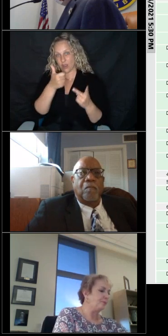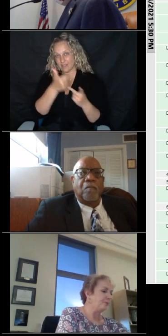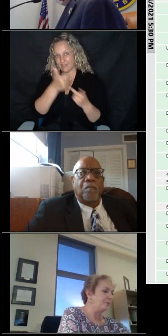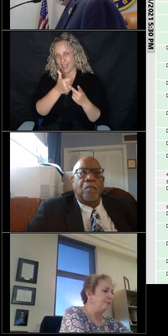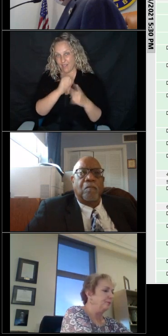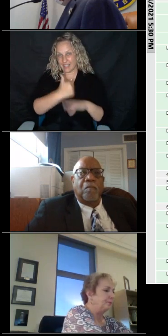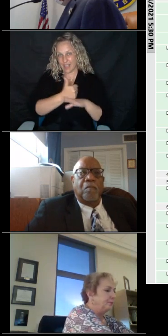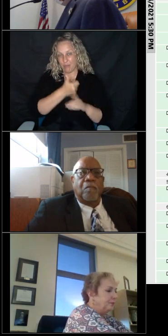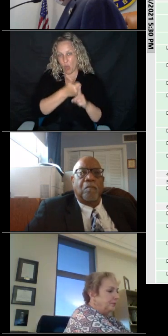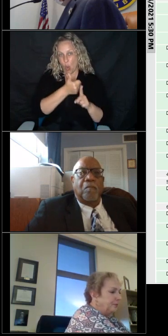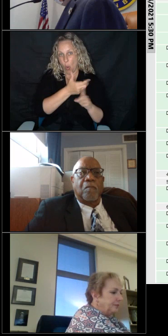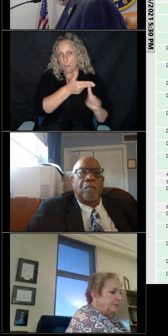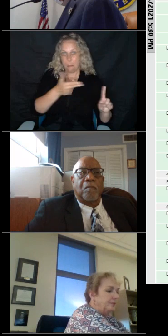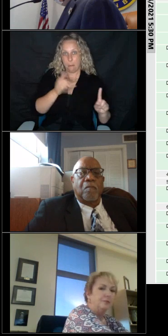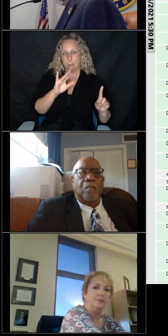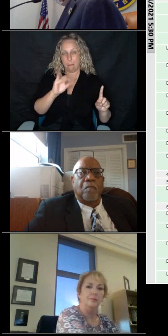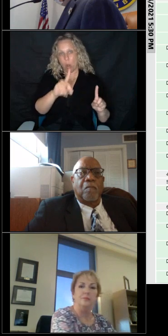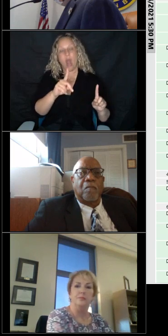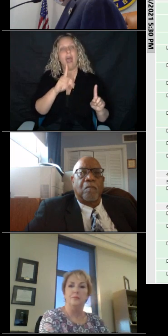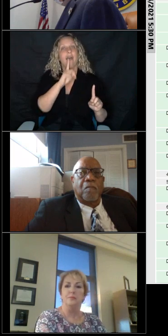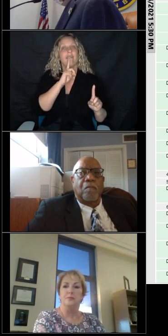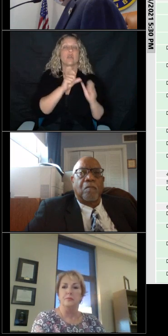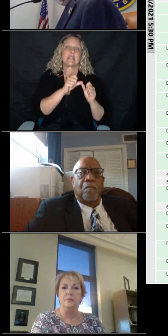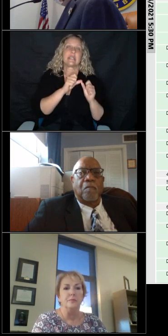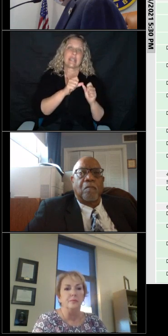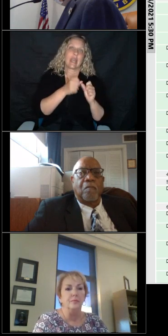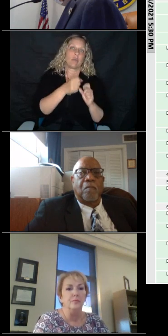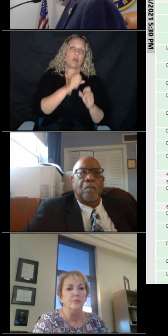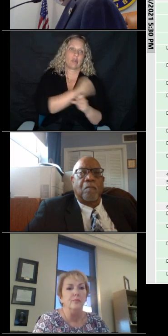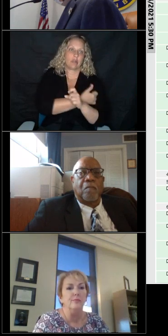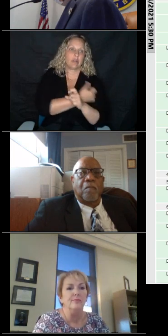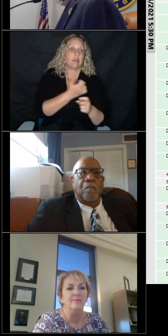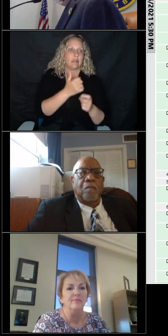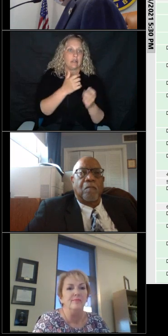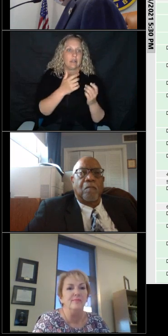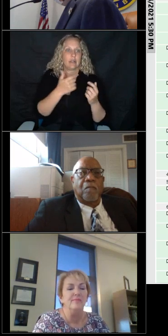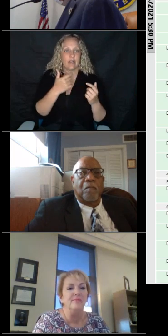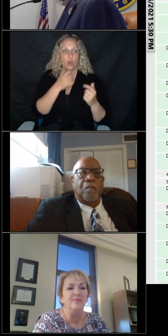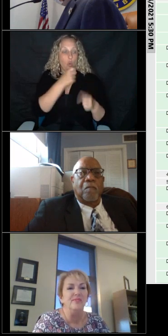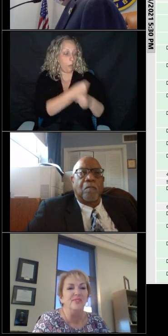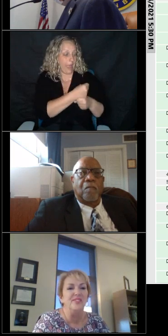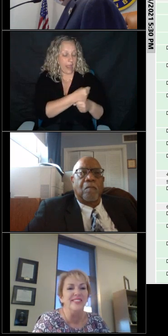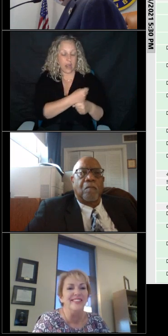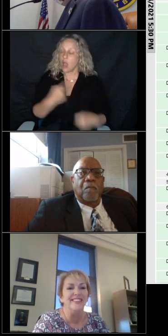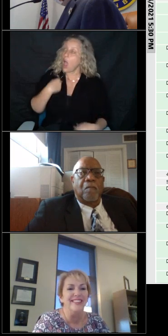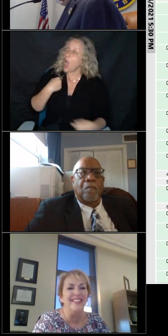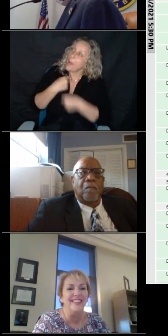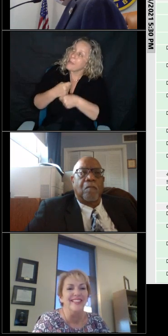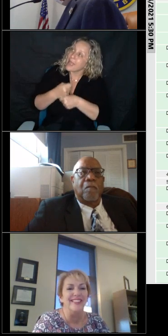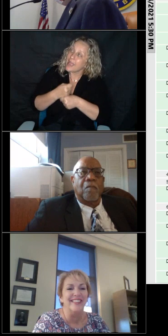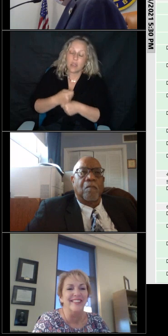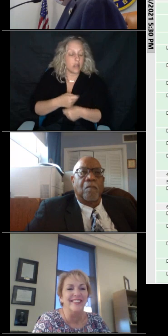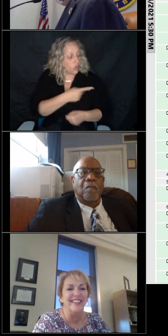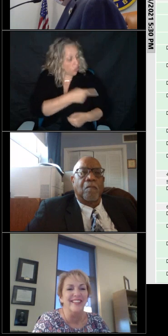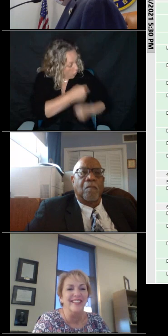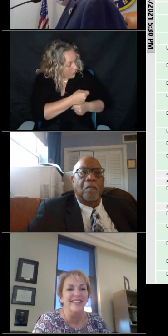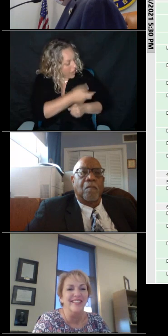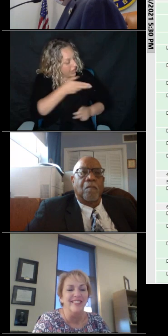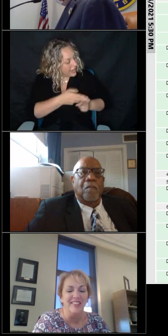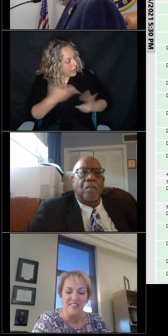applying sustainable fashion design techniques. Benjamin, who made your shirt? I made it. You made it? And what's the